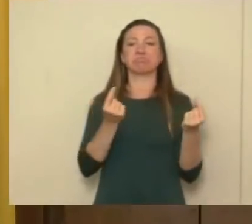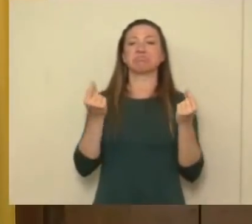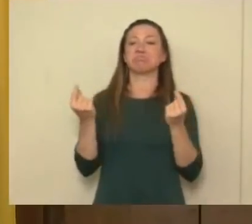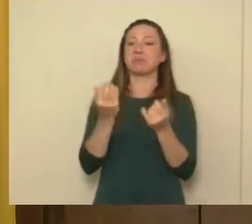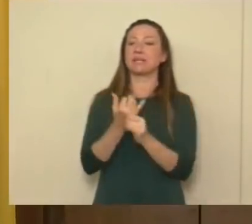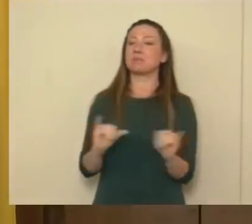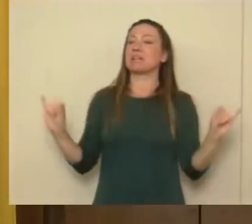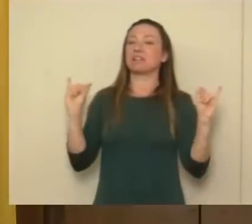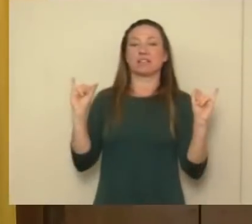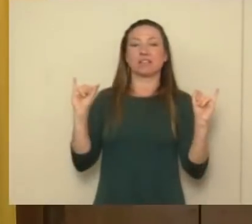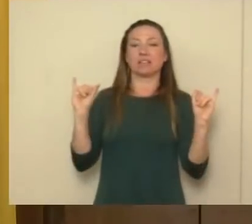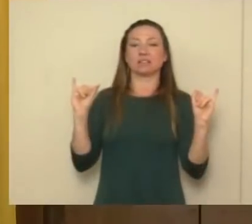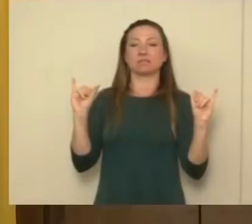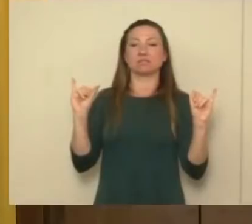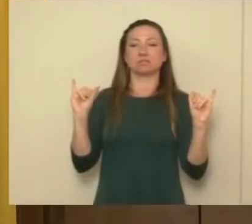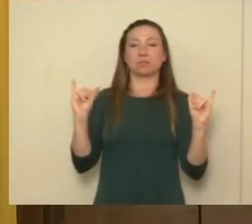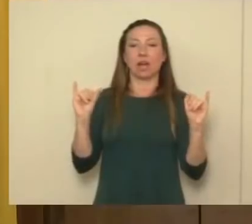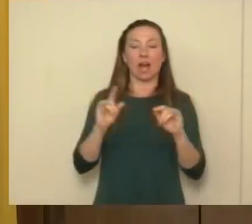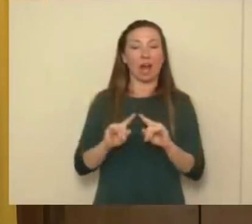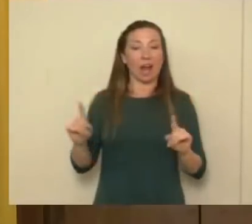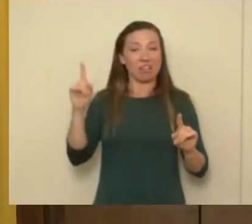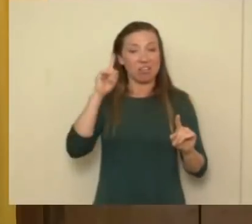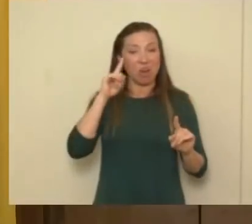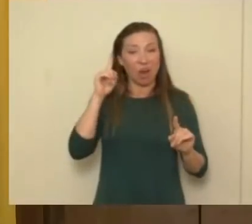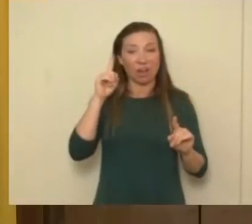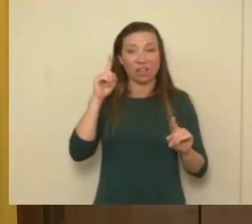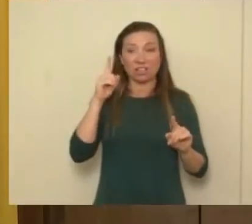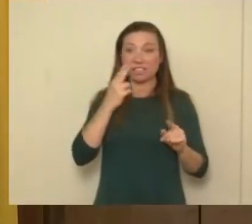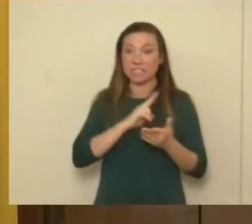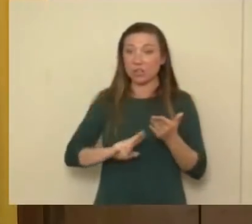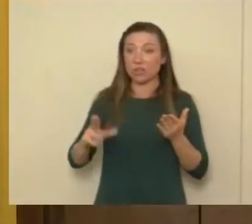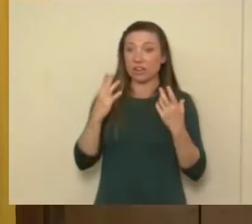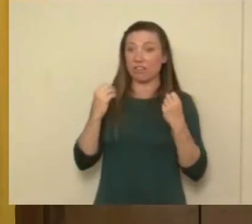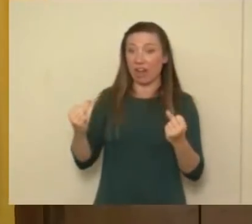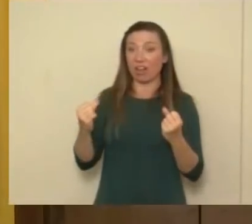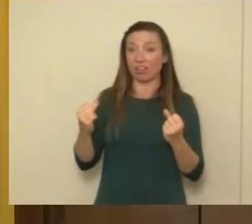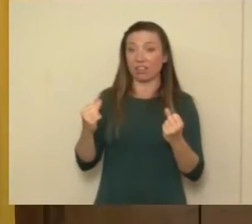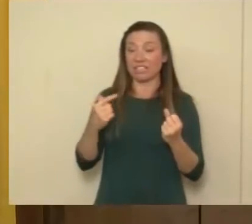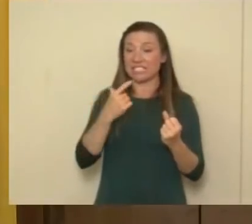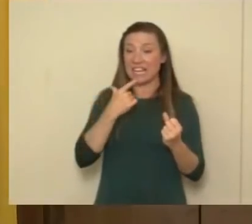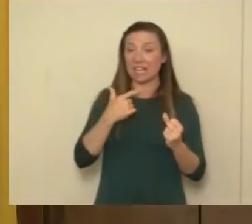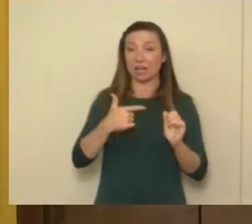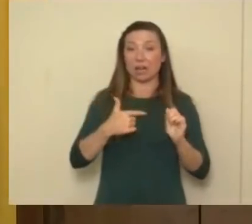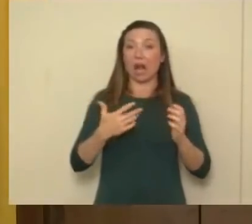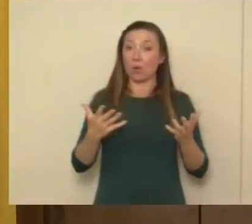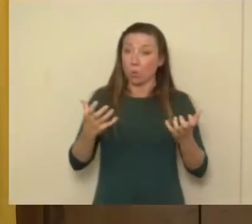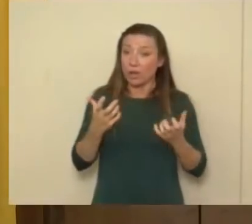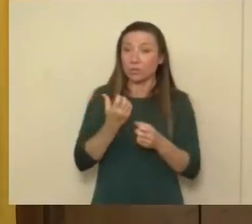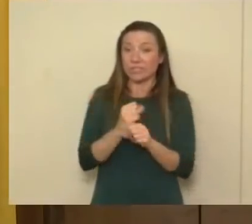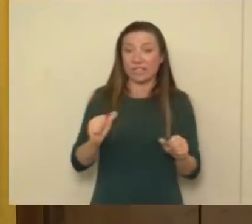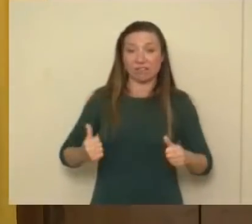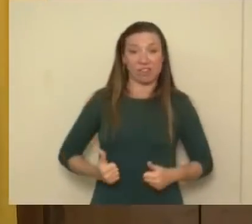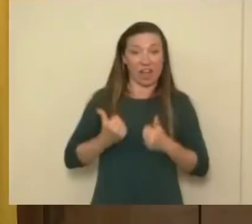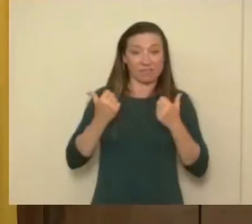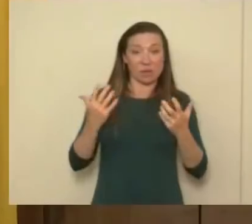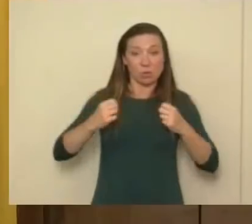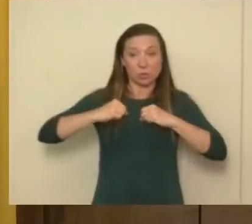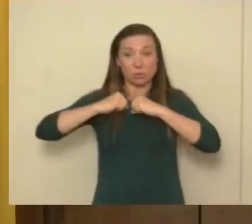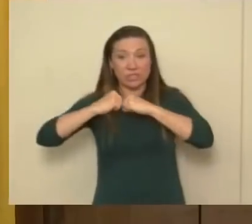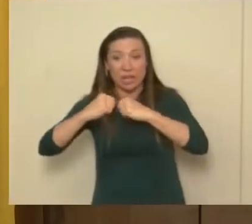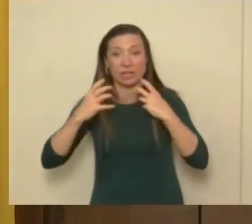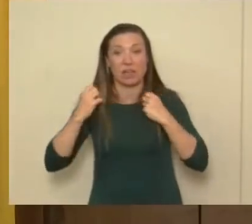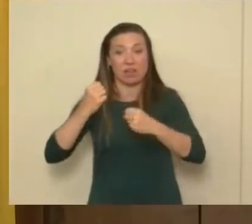health order, a piece of paper from the Secretary of Health telling you, I want you to save New Mexico lives and to protect our healthcare workers and our